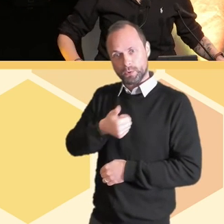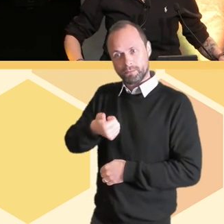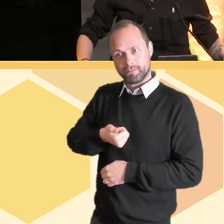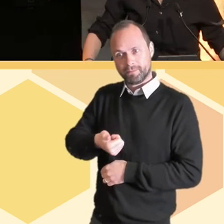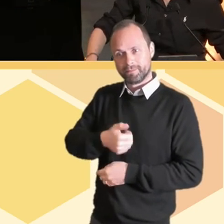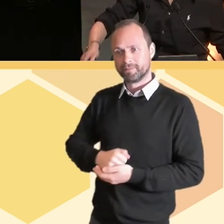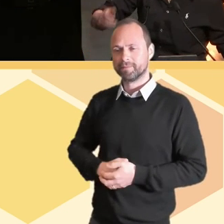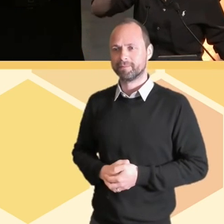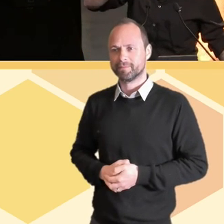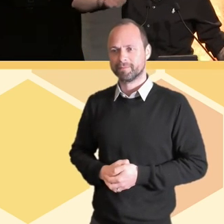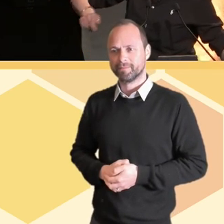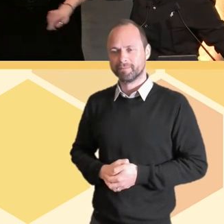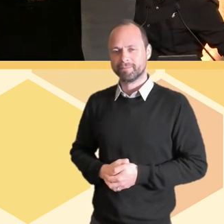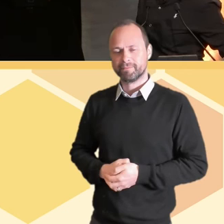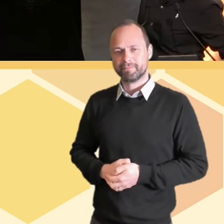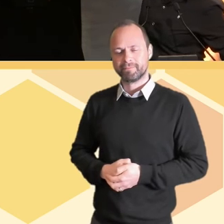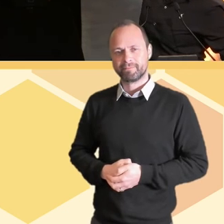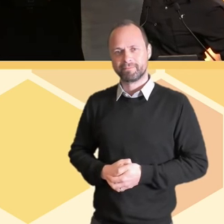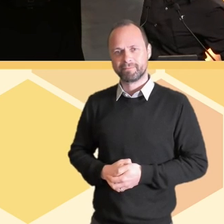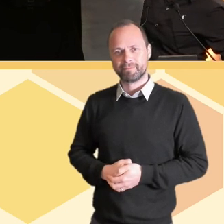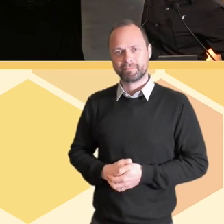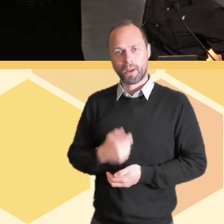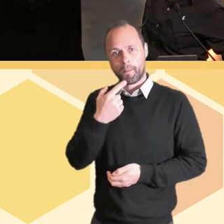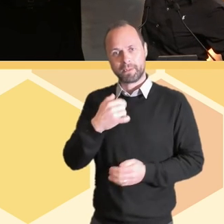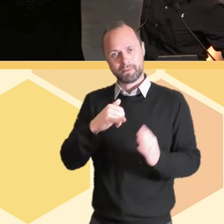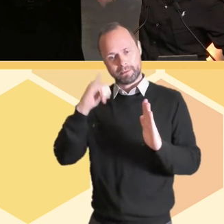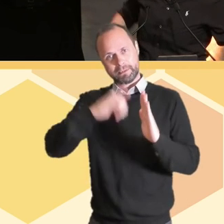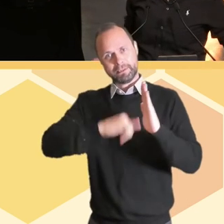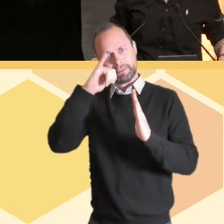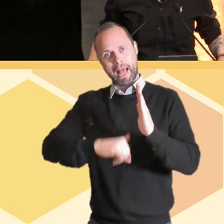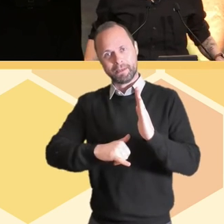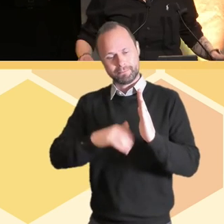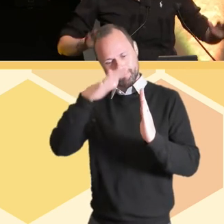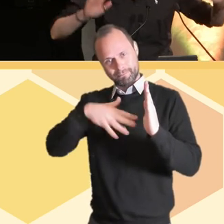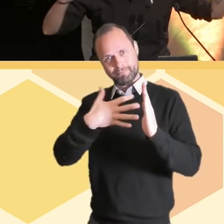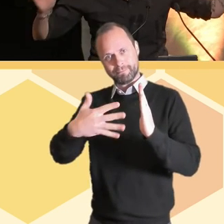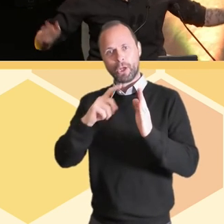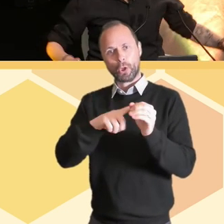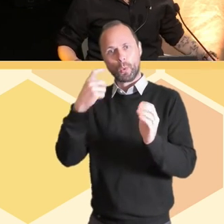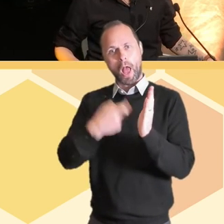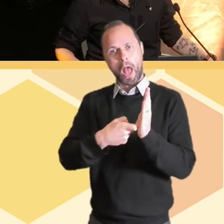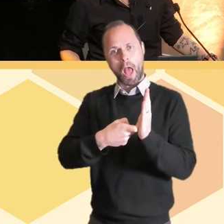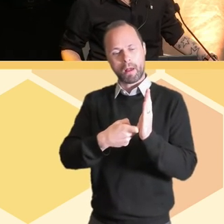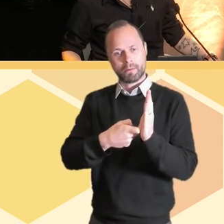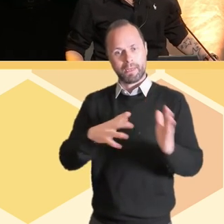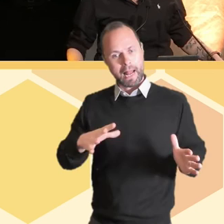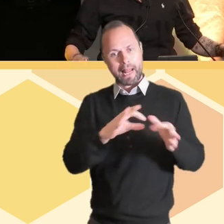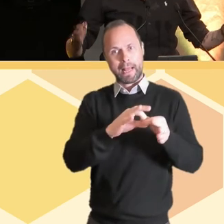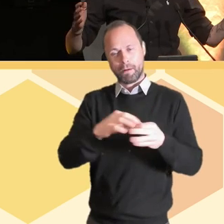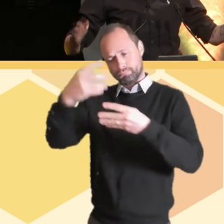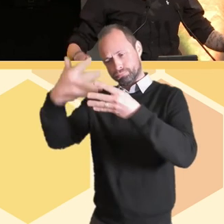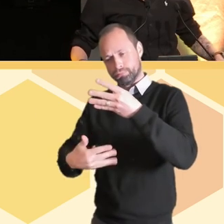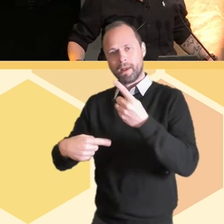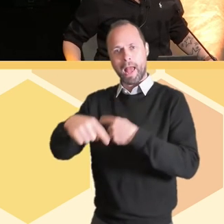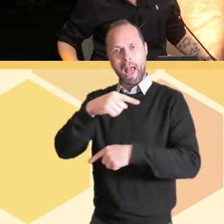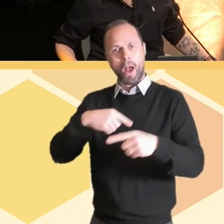Okay. If you can just open the camera up and scan the QR code, that will take you to all of my social media accounts. Please do give me a